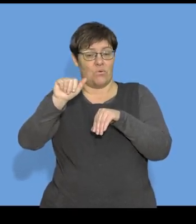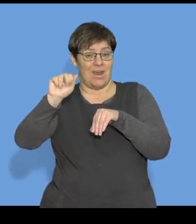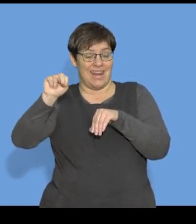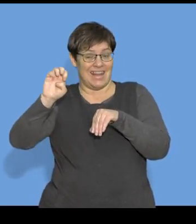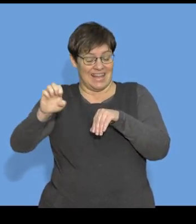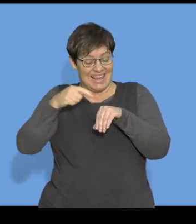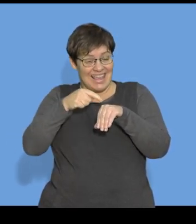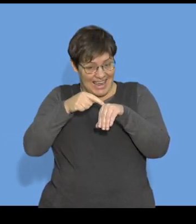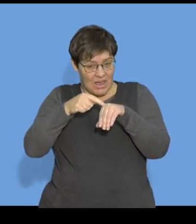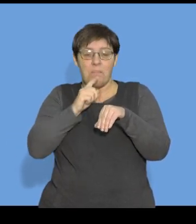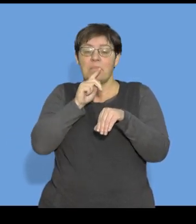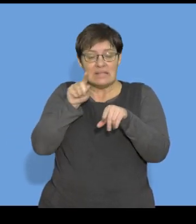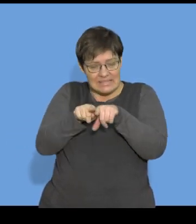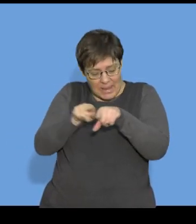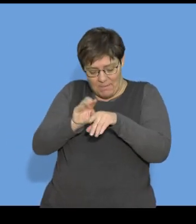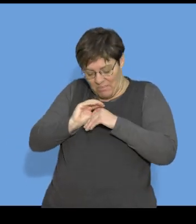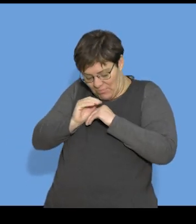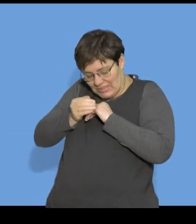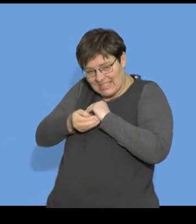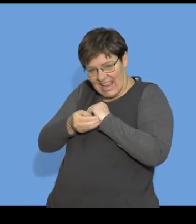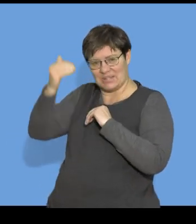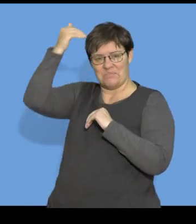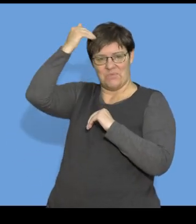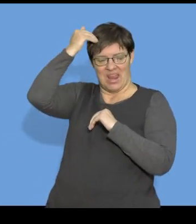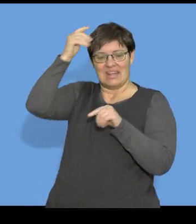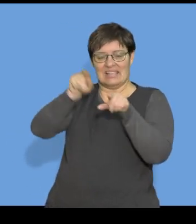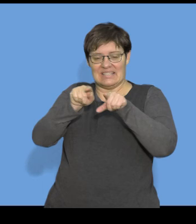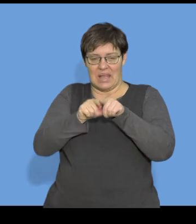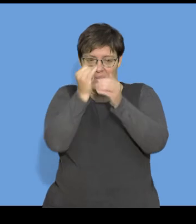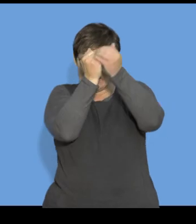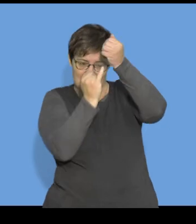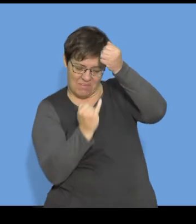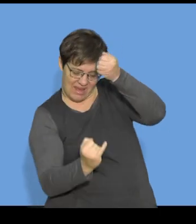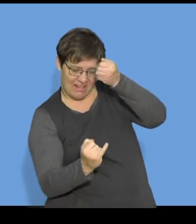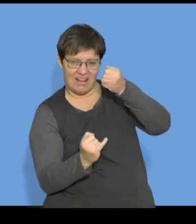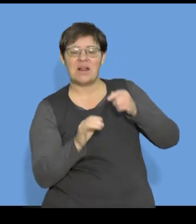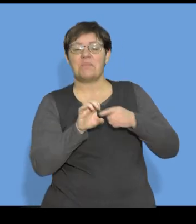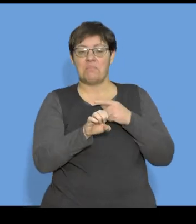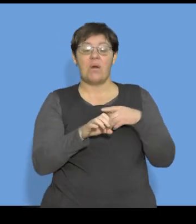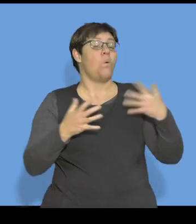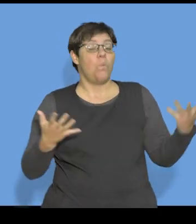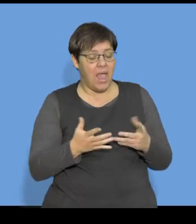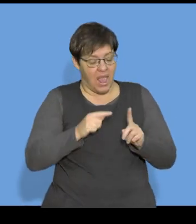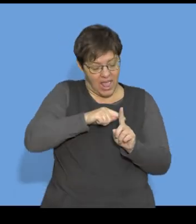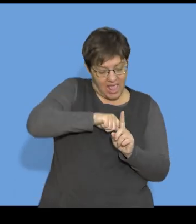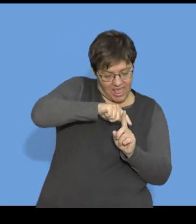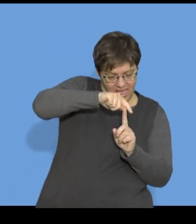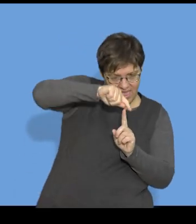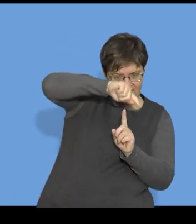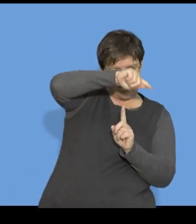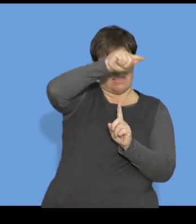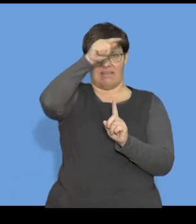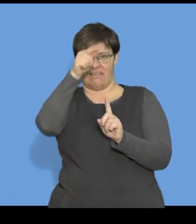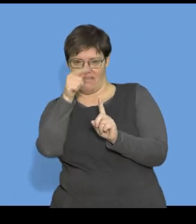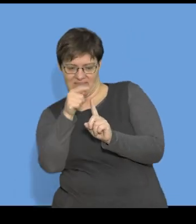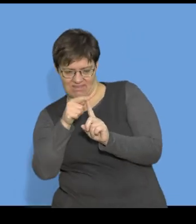also does what? It does protect the brain and the spinal cord. It is found around the brain